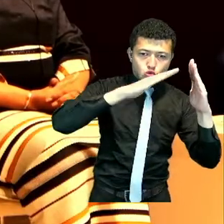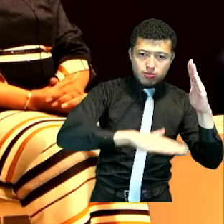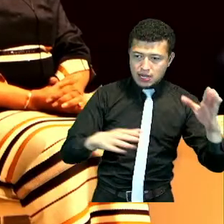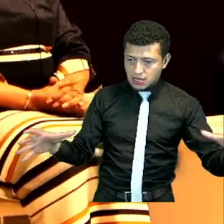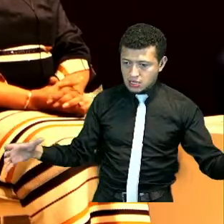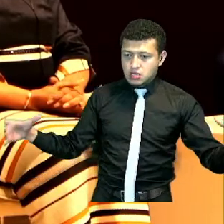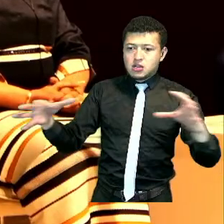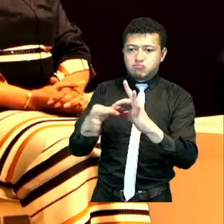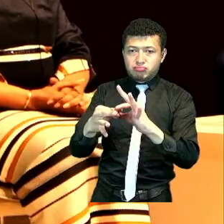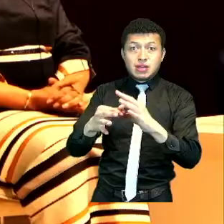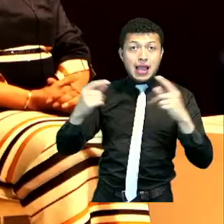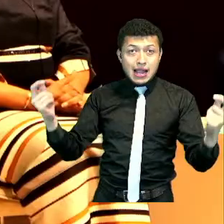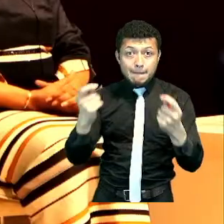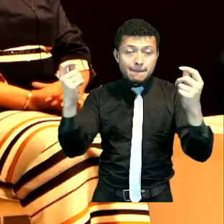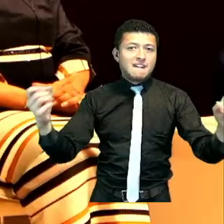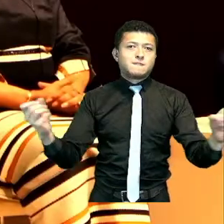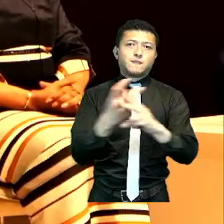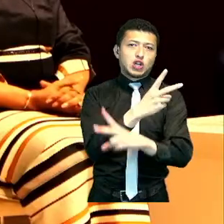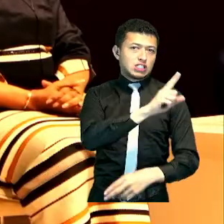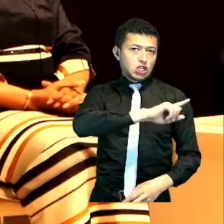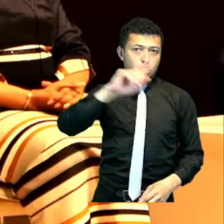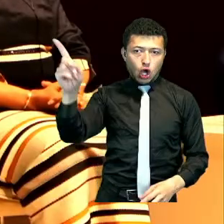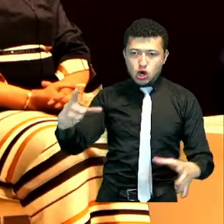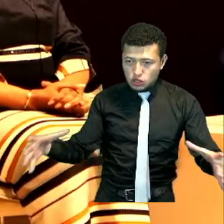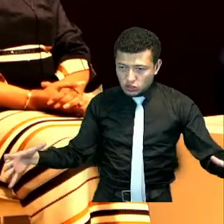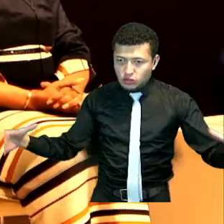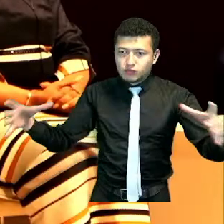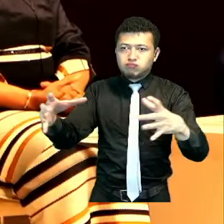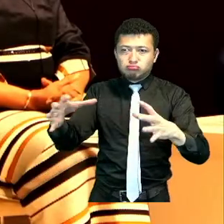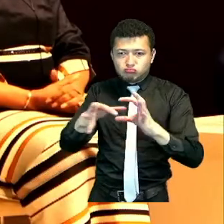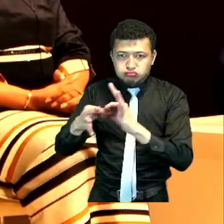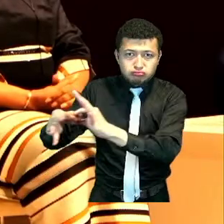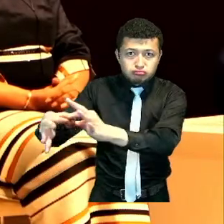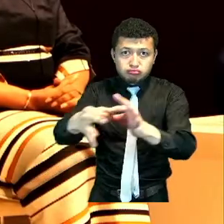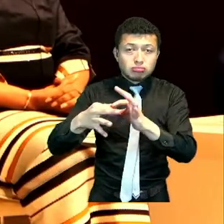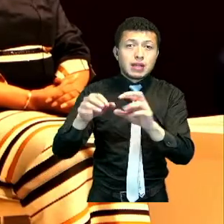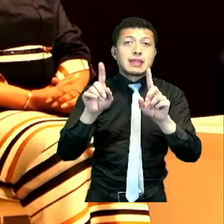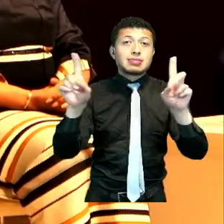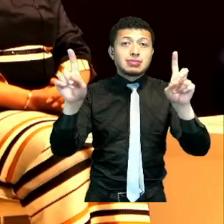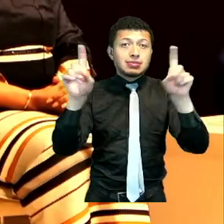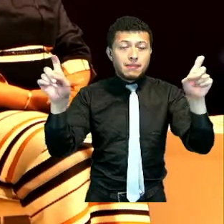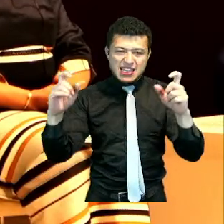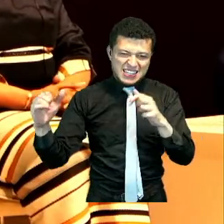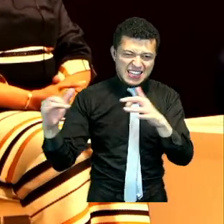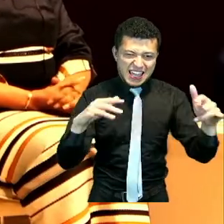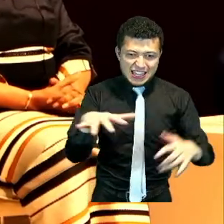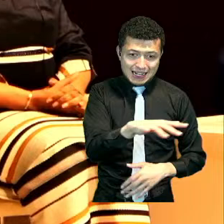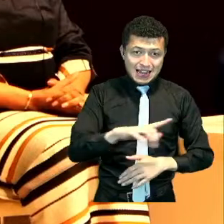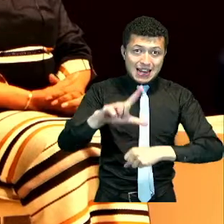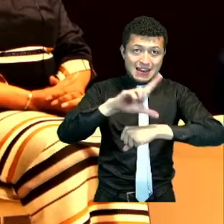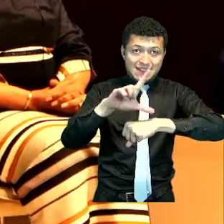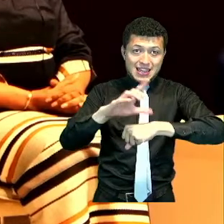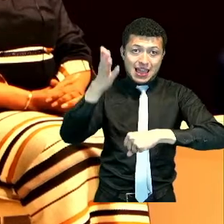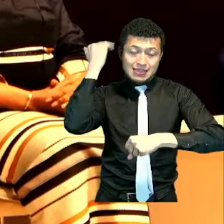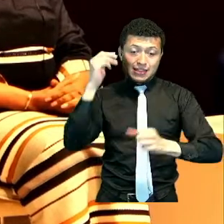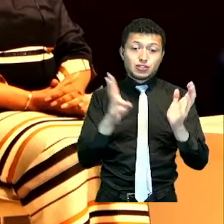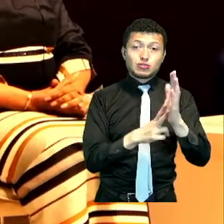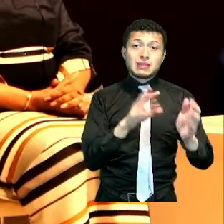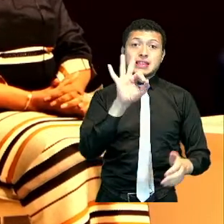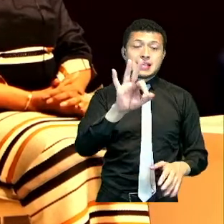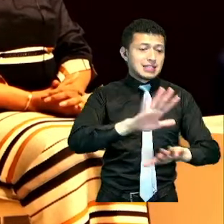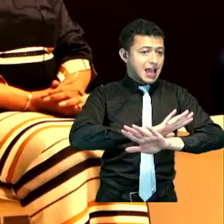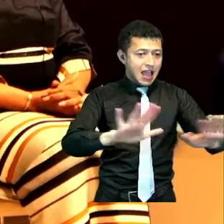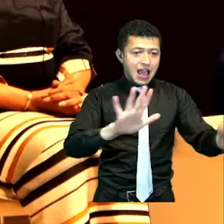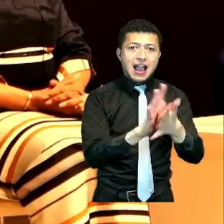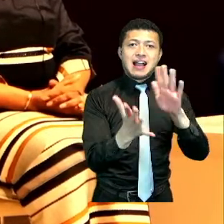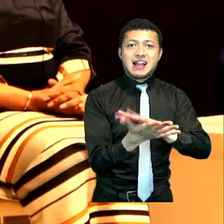a nonviolent campaign that played a decisive role in ending the war in Liberia in 2003.